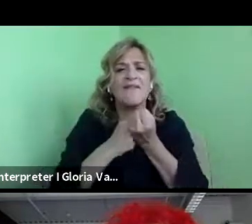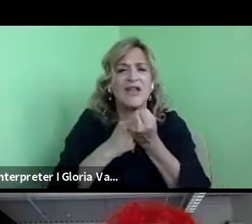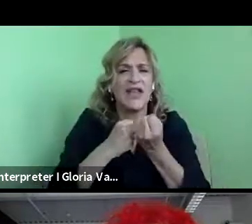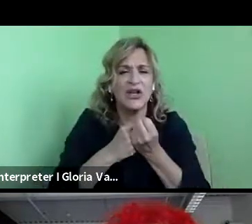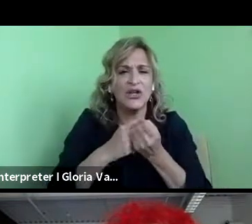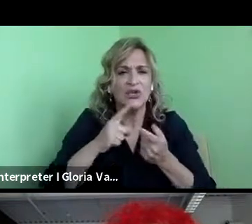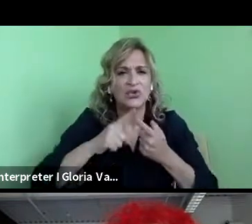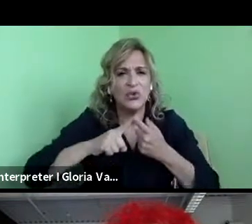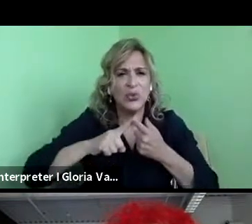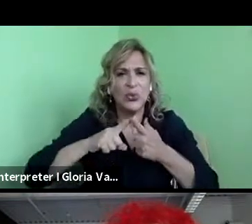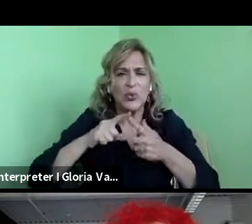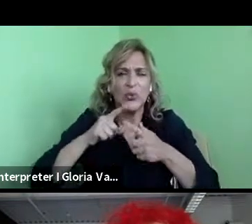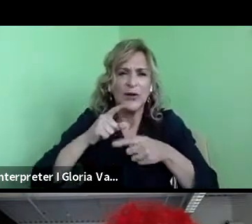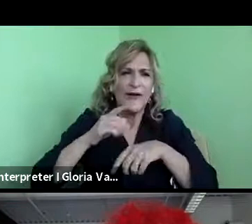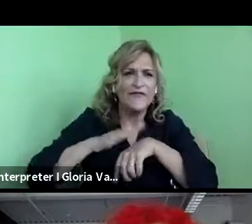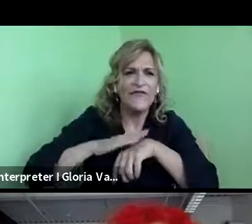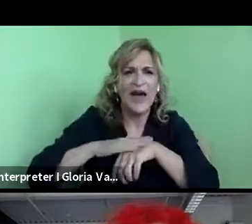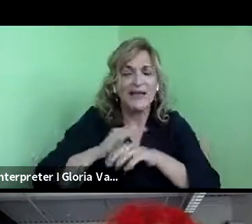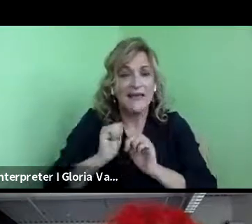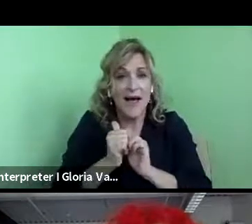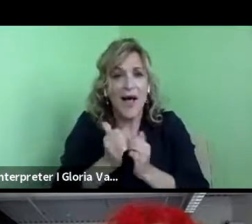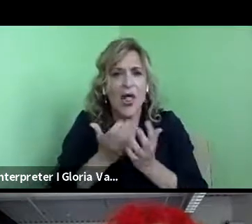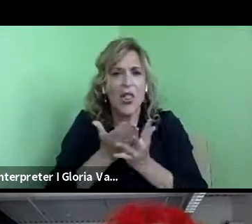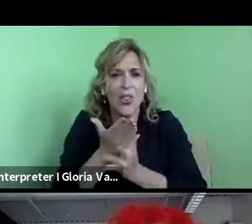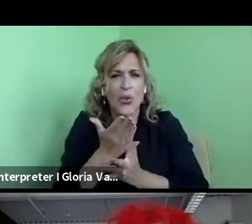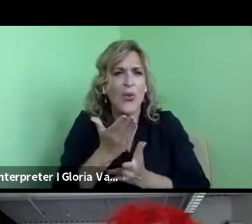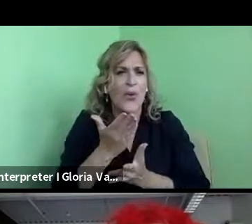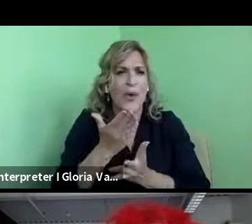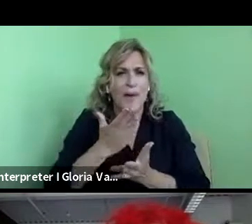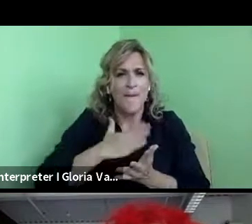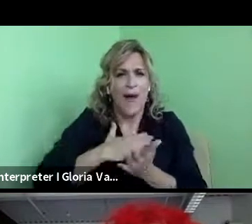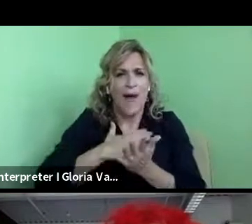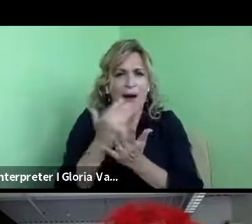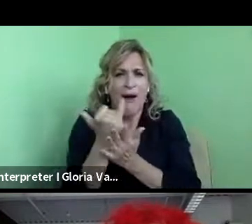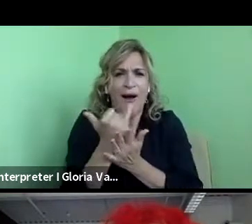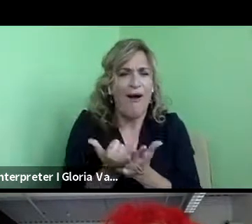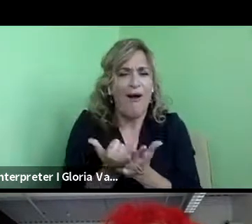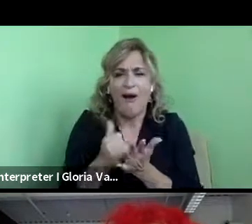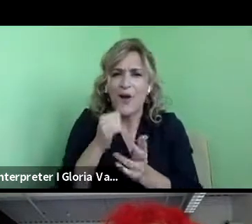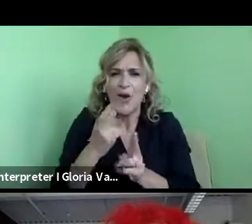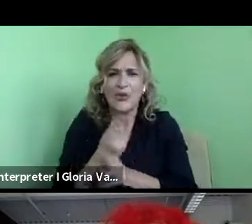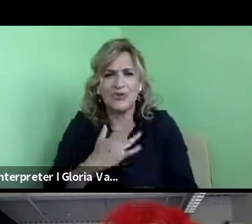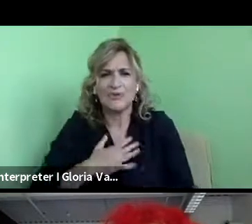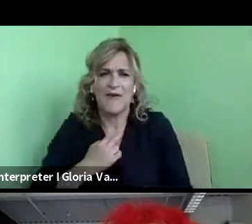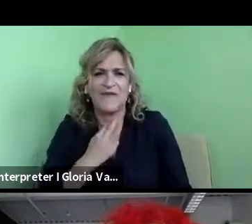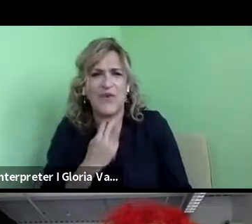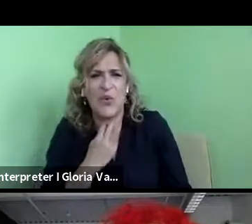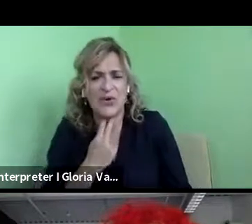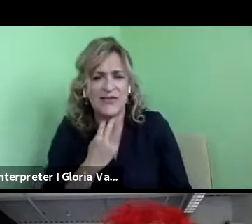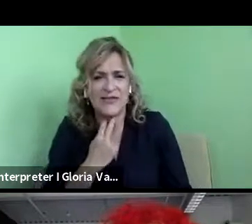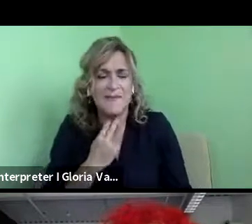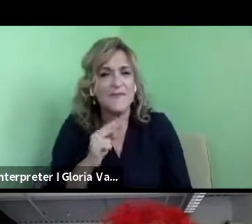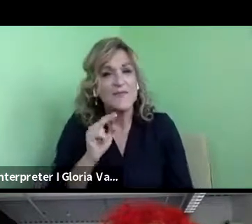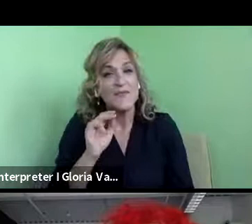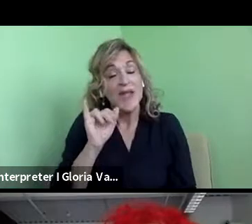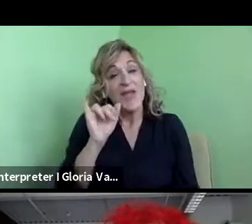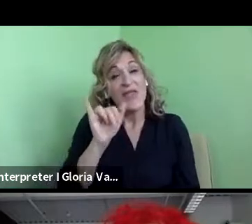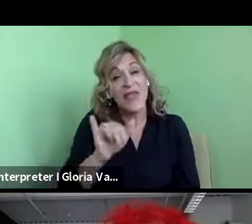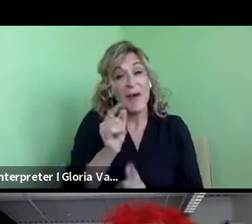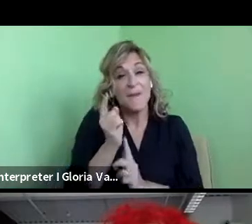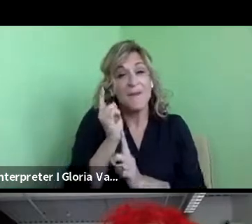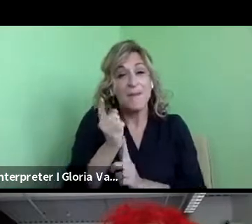I use my voice, I use art. And in that moment, I sent an invitation for